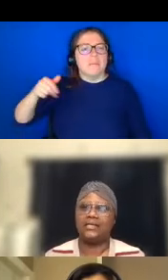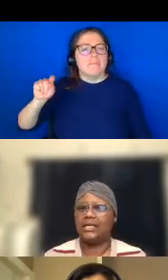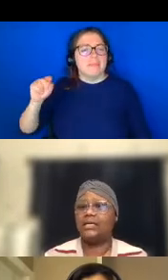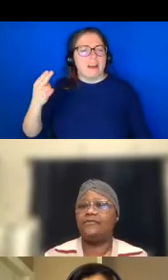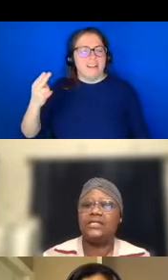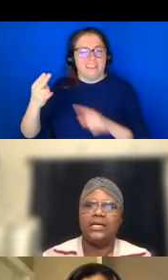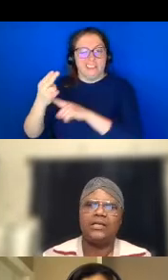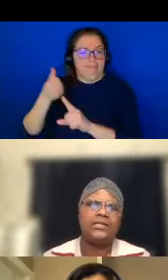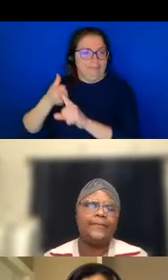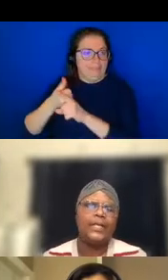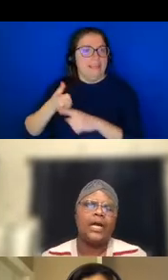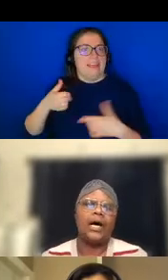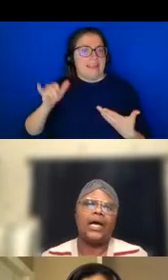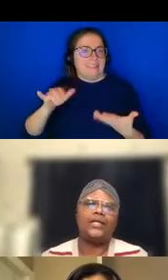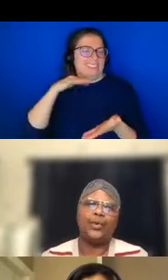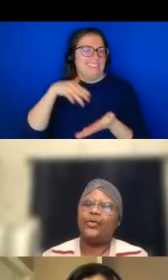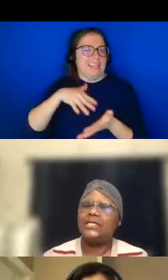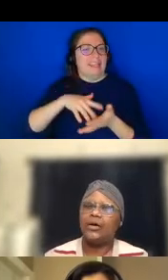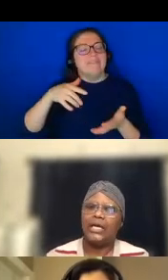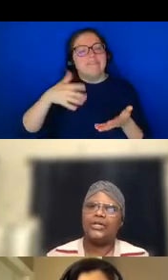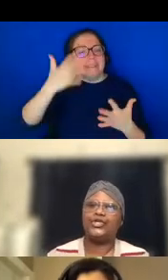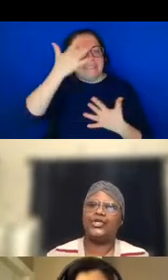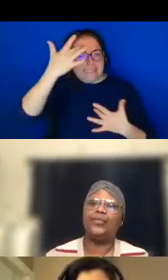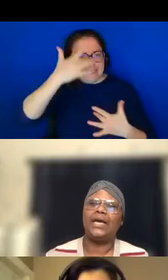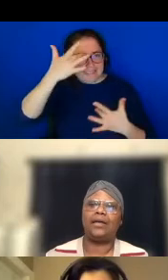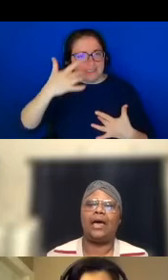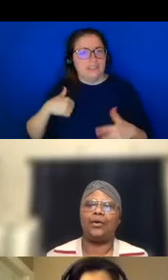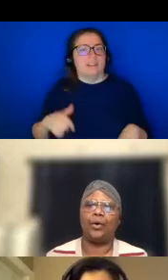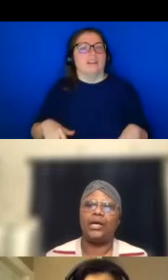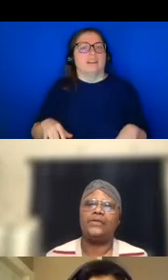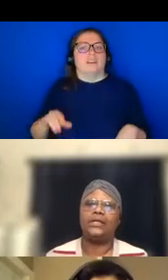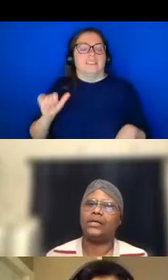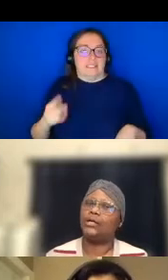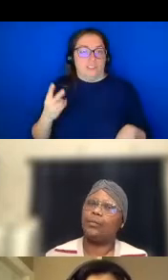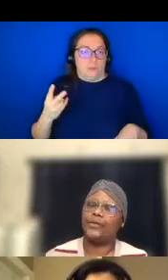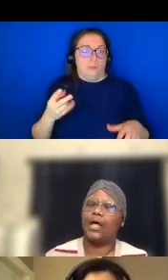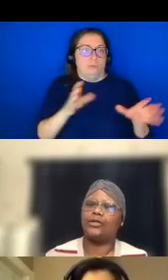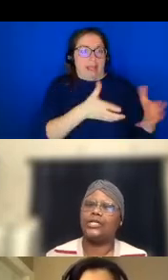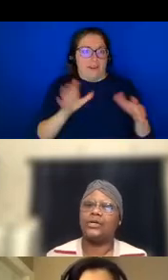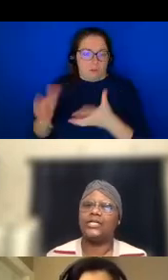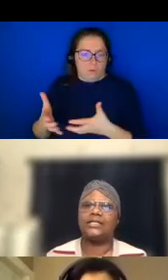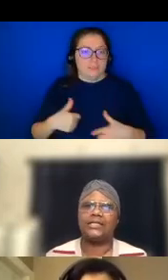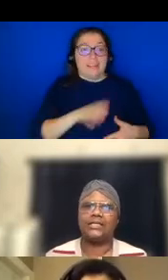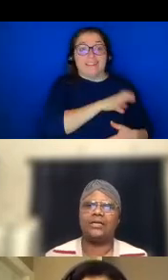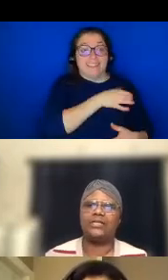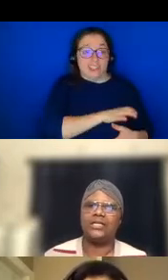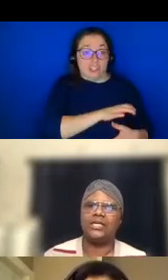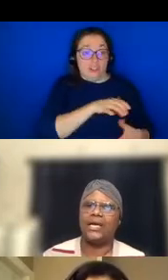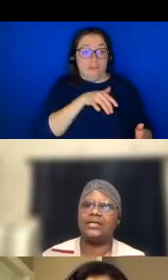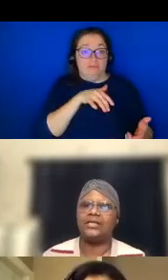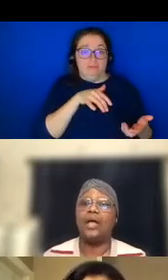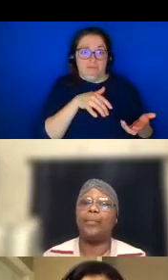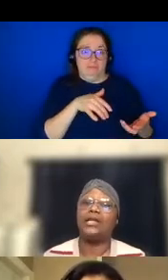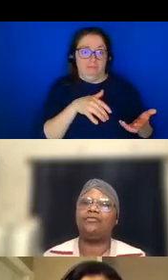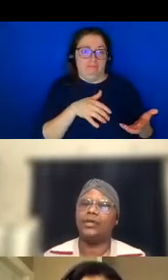the study of disease. It's broken down into 2 main categories: clinical pathology, which is the study of disease